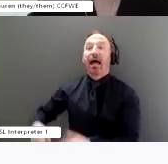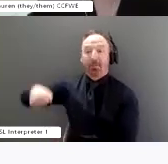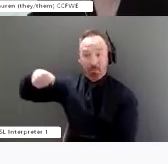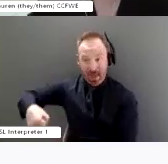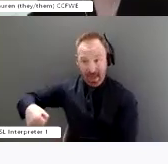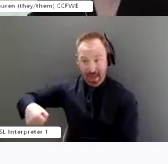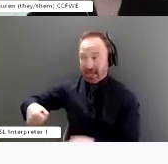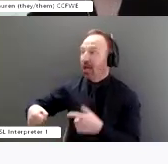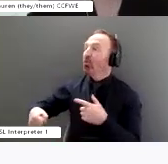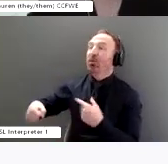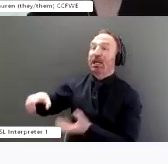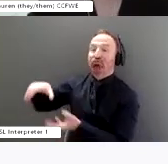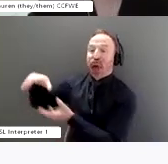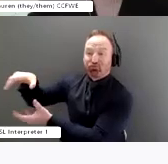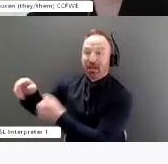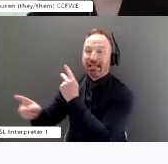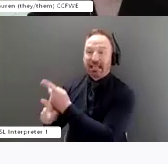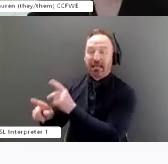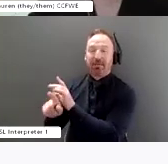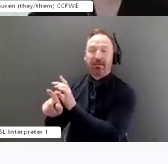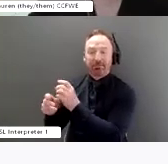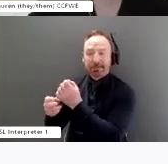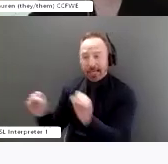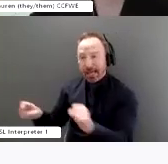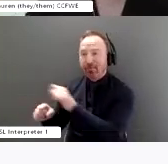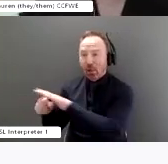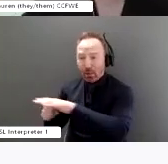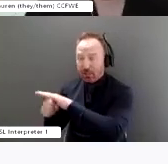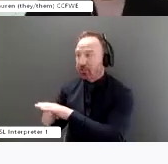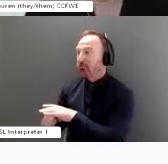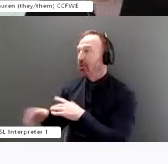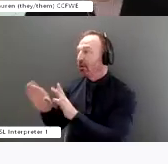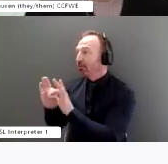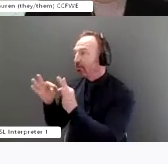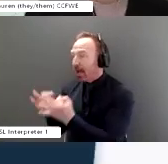whether that is with a friend or family member or even with a service provider.